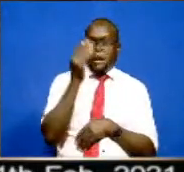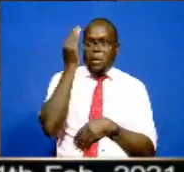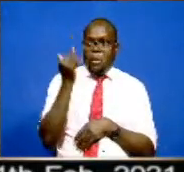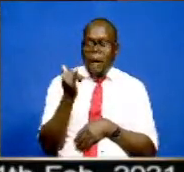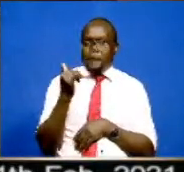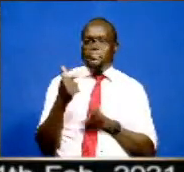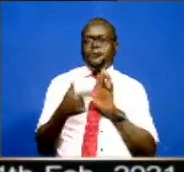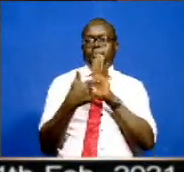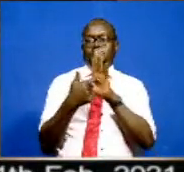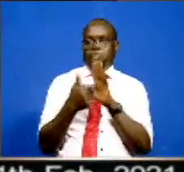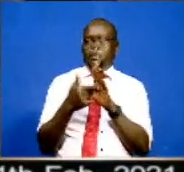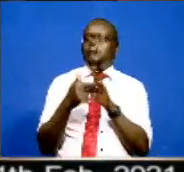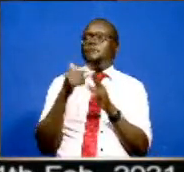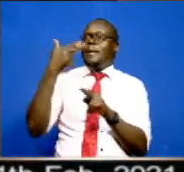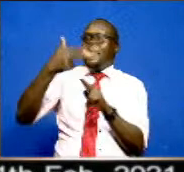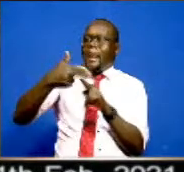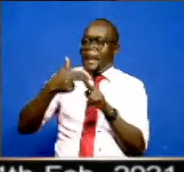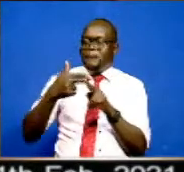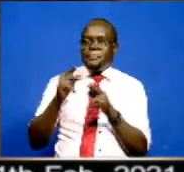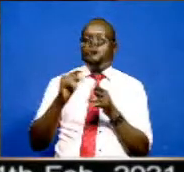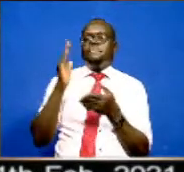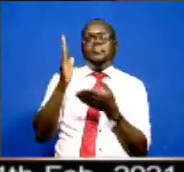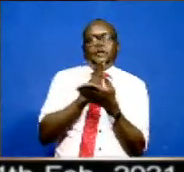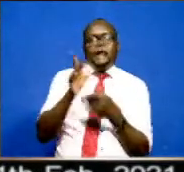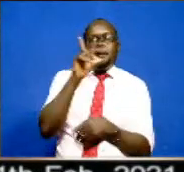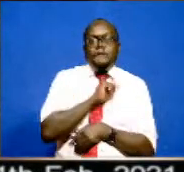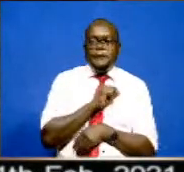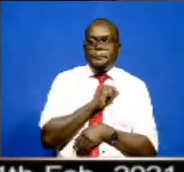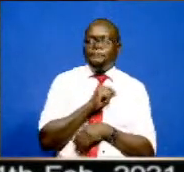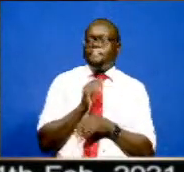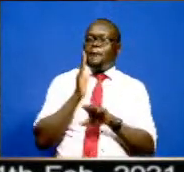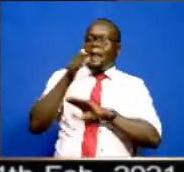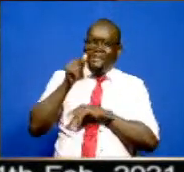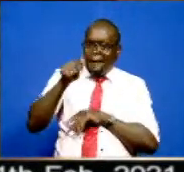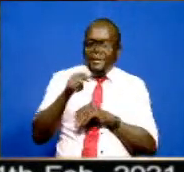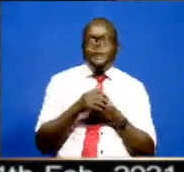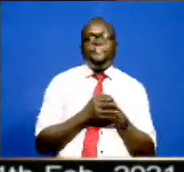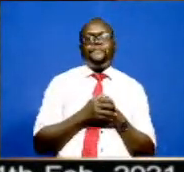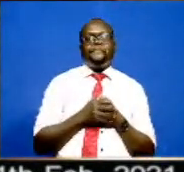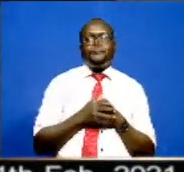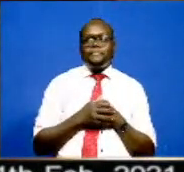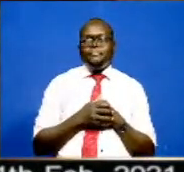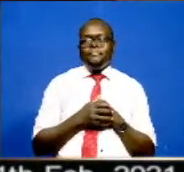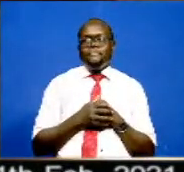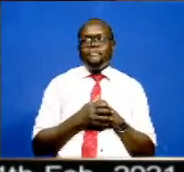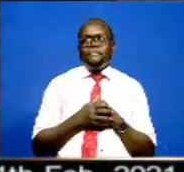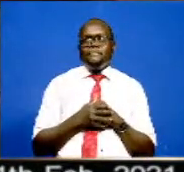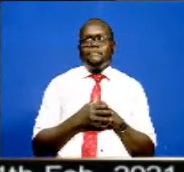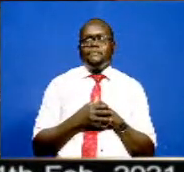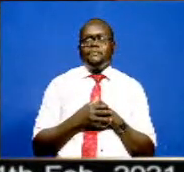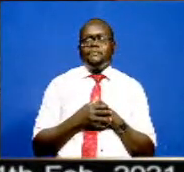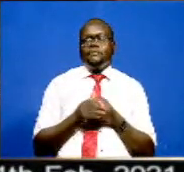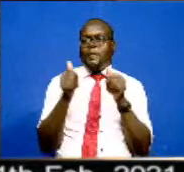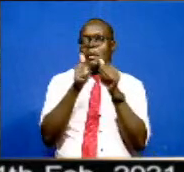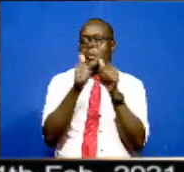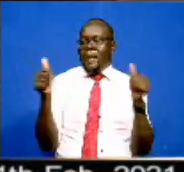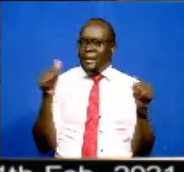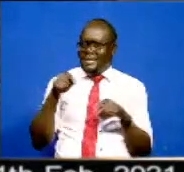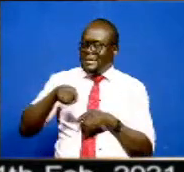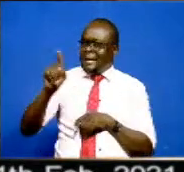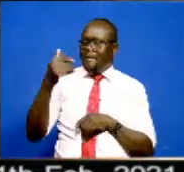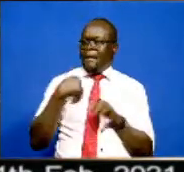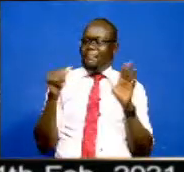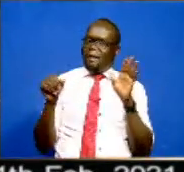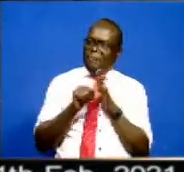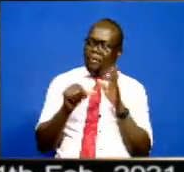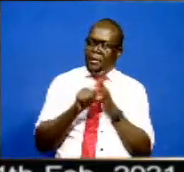disclosure, I actually shared with him after this And, well, he did have problem with one or